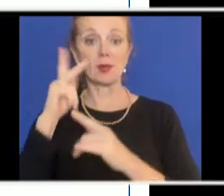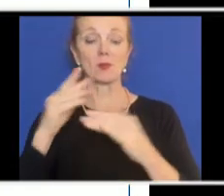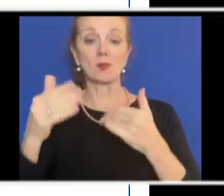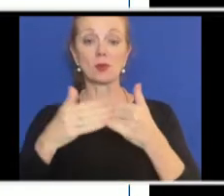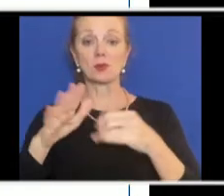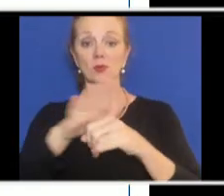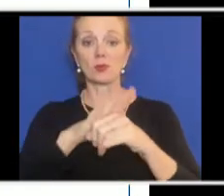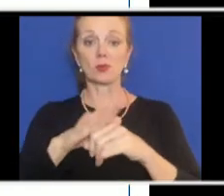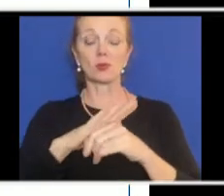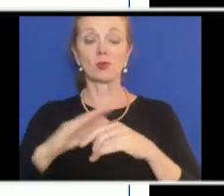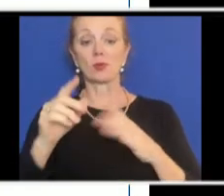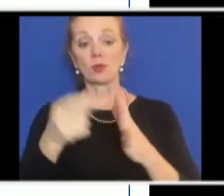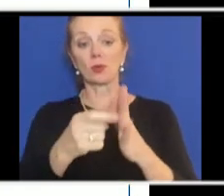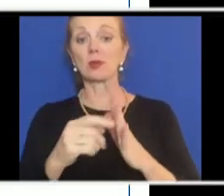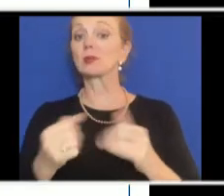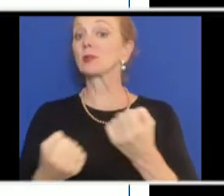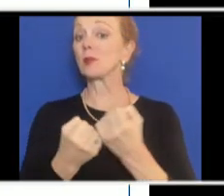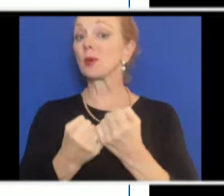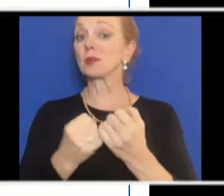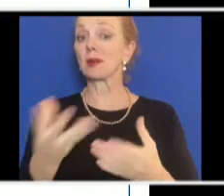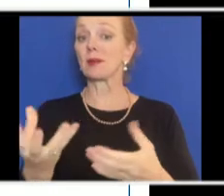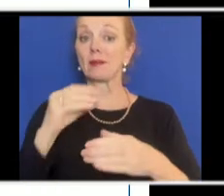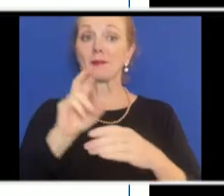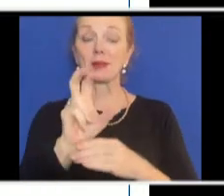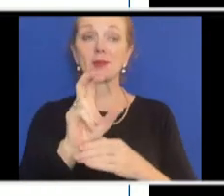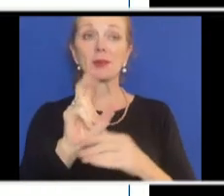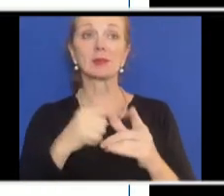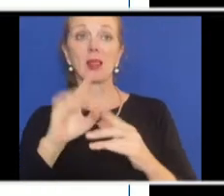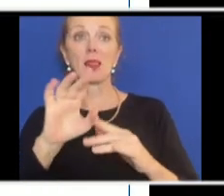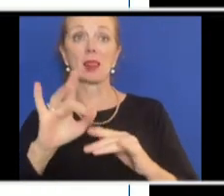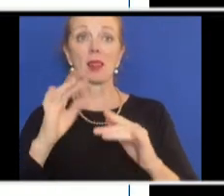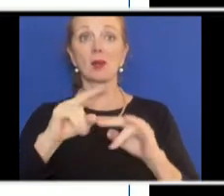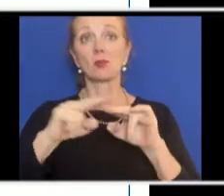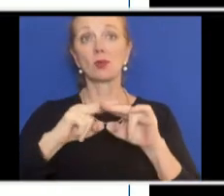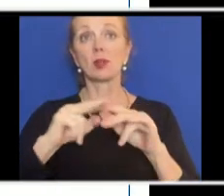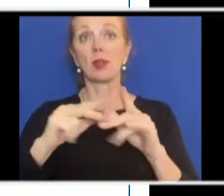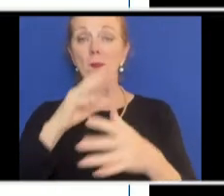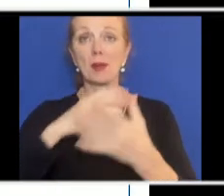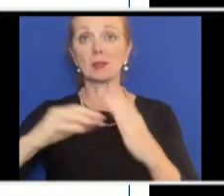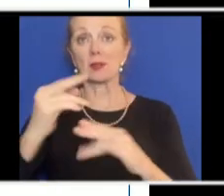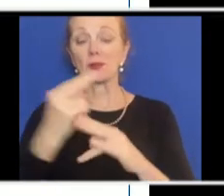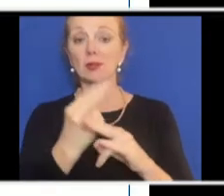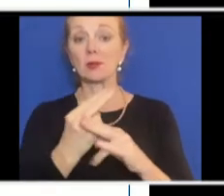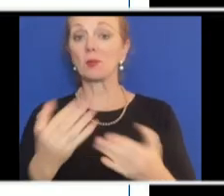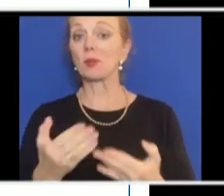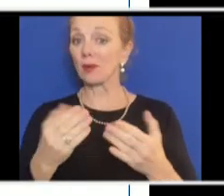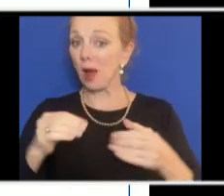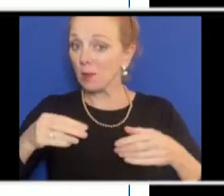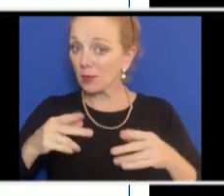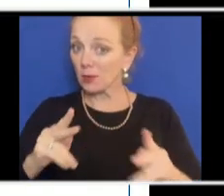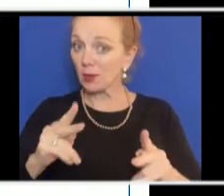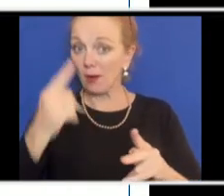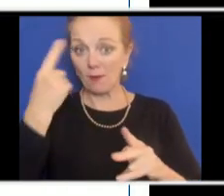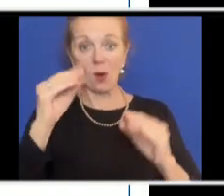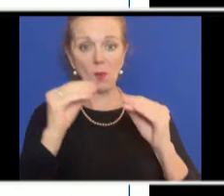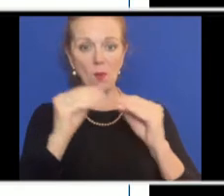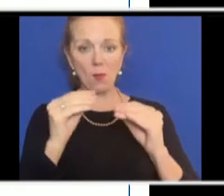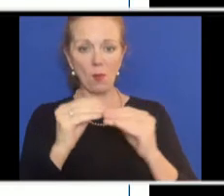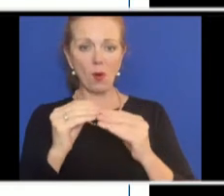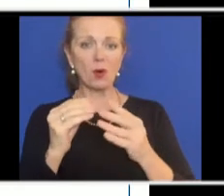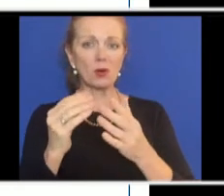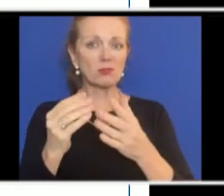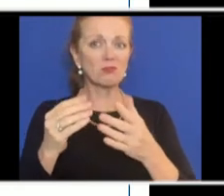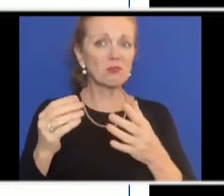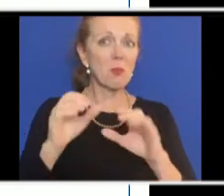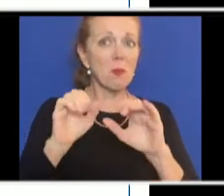it supports that investment in light rail infrastructure and proximity to the mix of uses it provides an opportunity for more attainable rents whether they